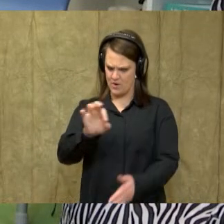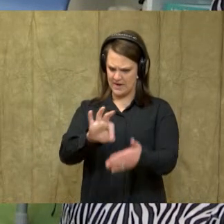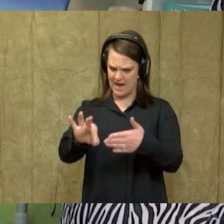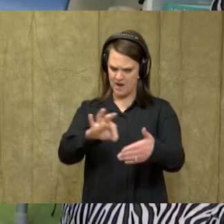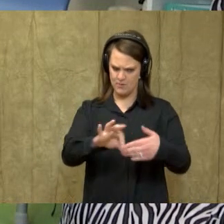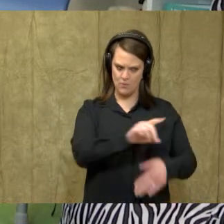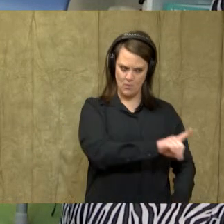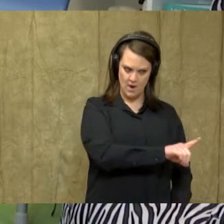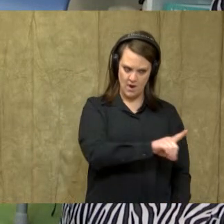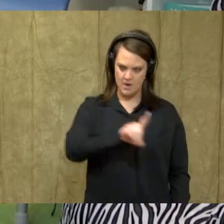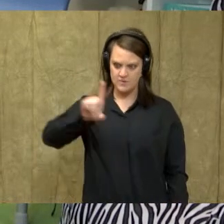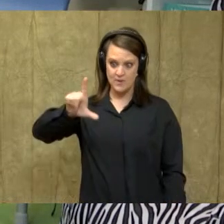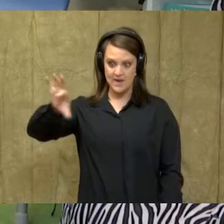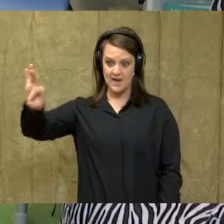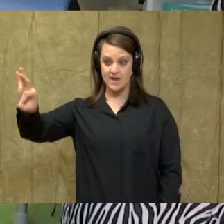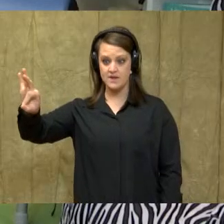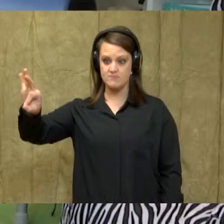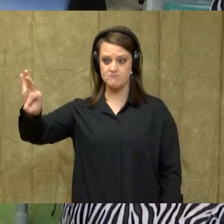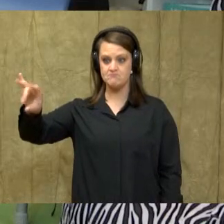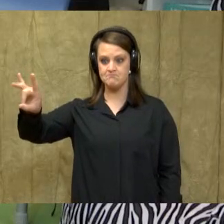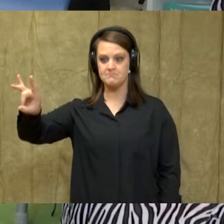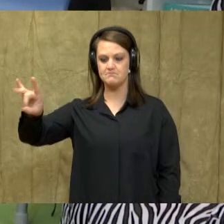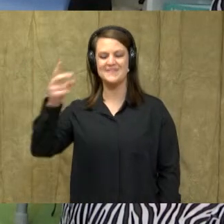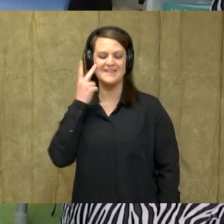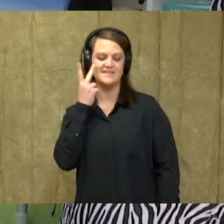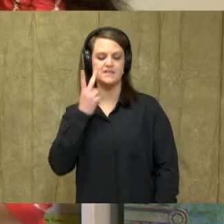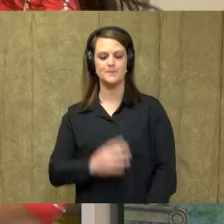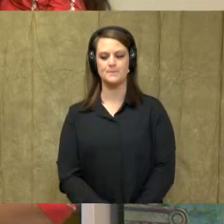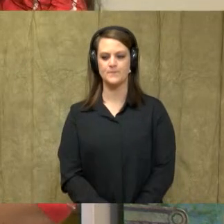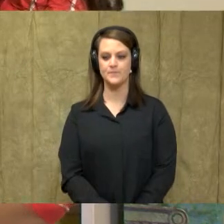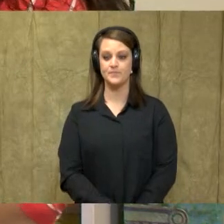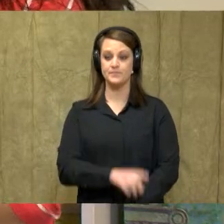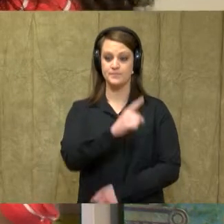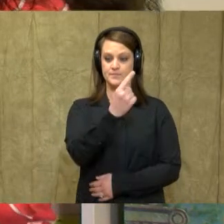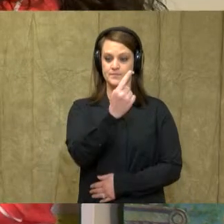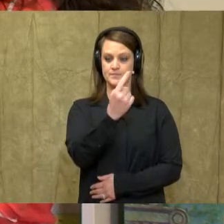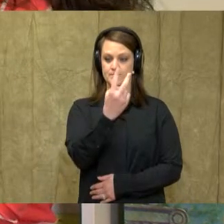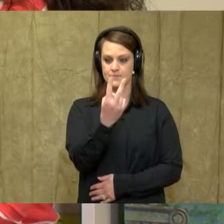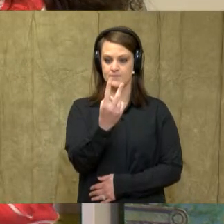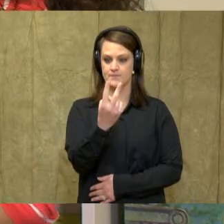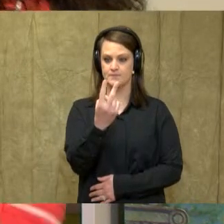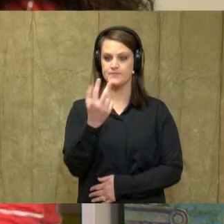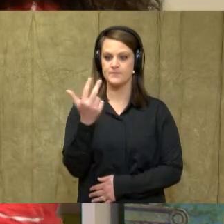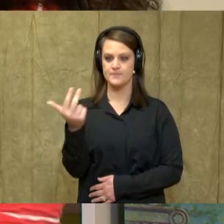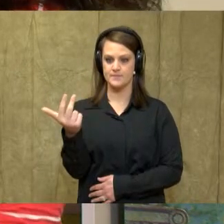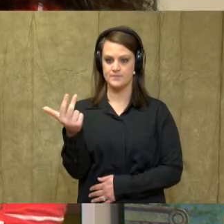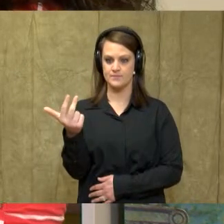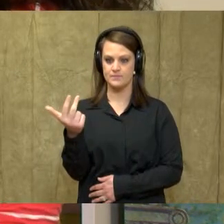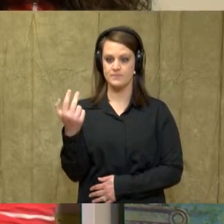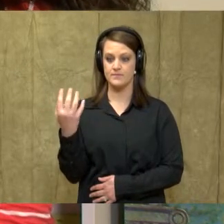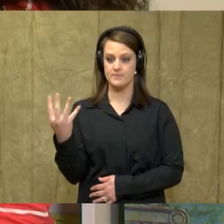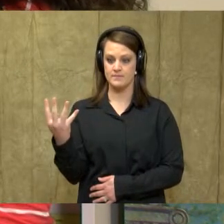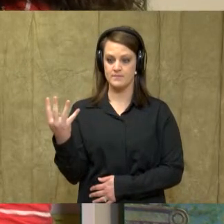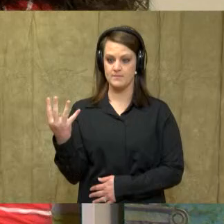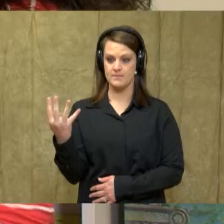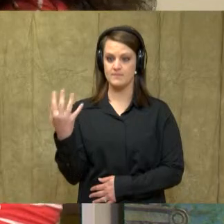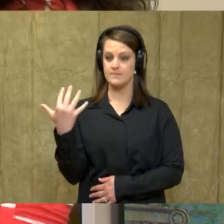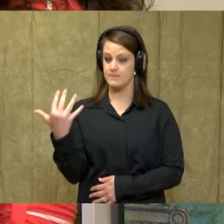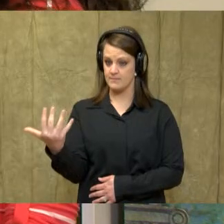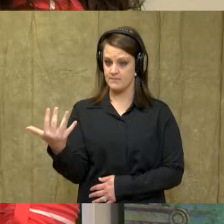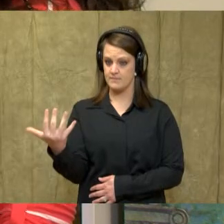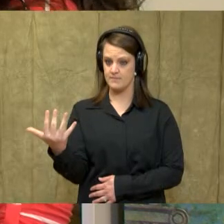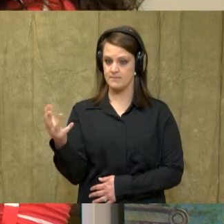Let's see if they can count to 28, Miss Smith. You ready? Yes. 1, 2, 3,